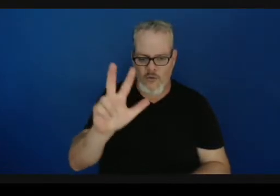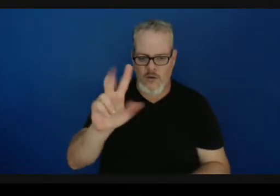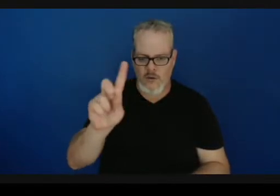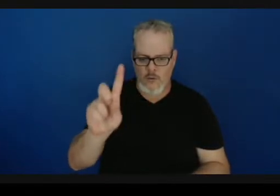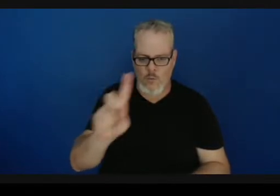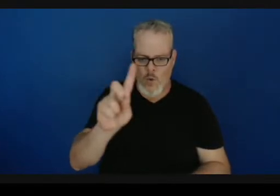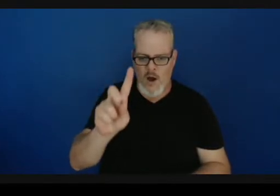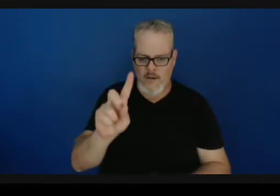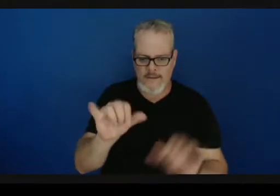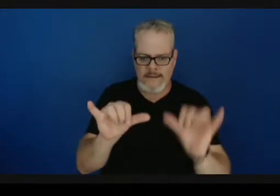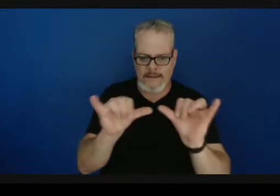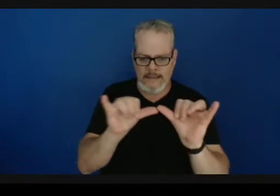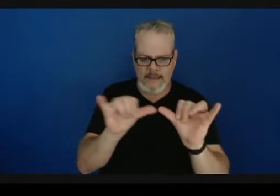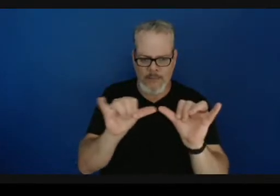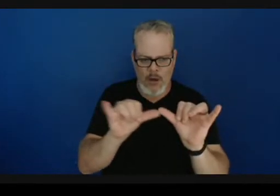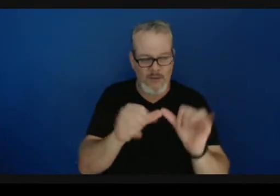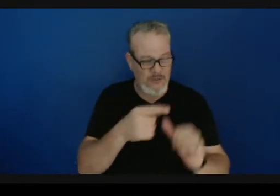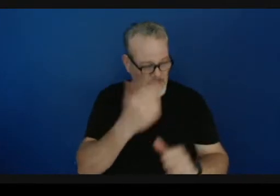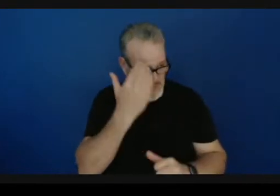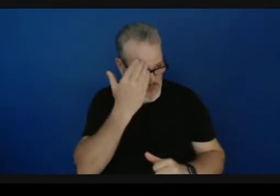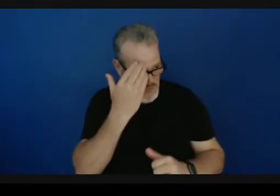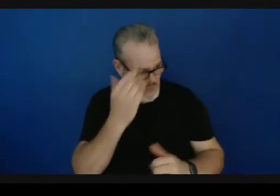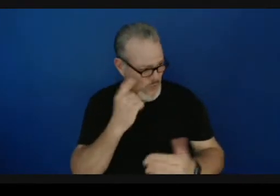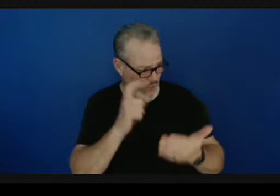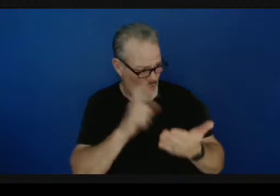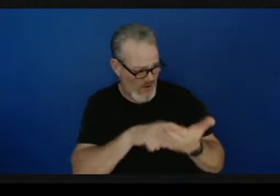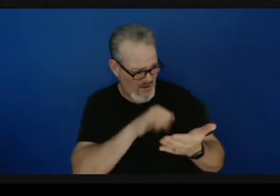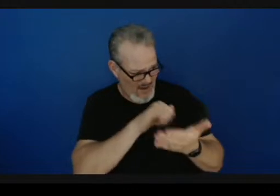Do you recognize that label?